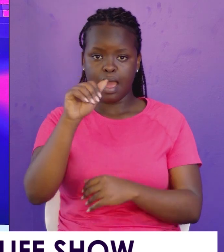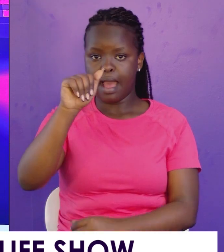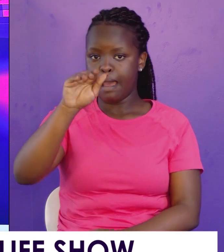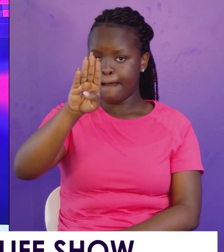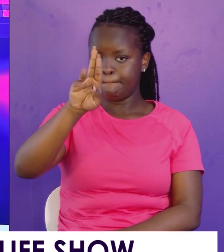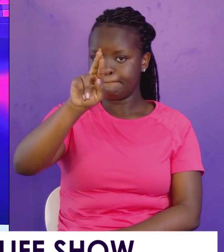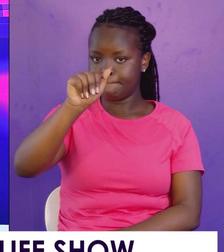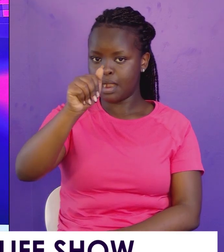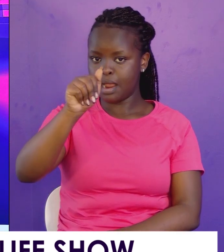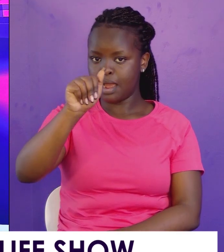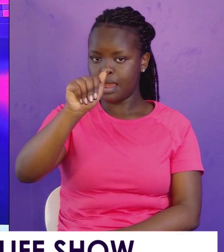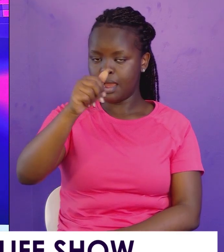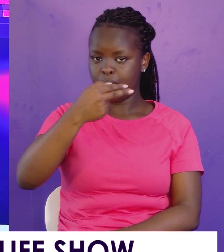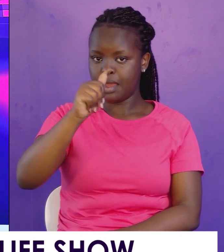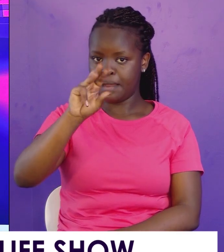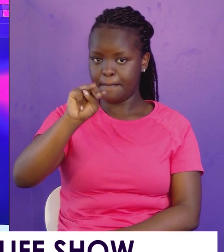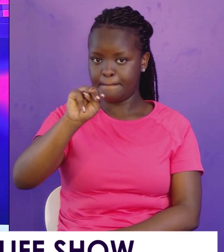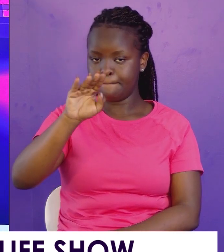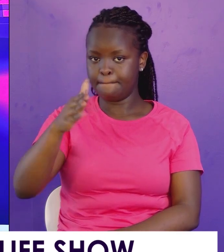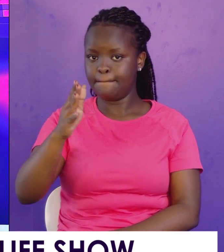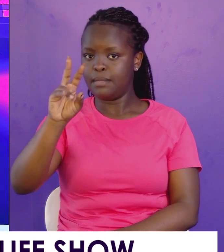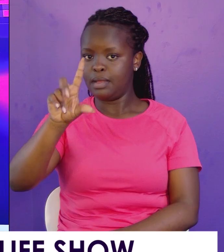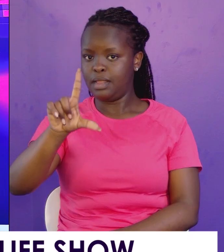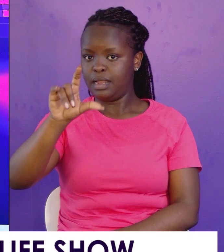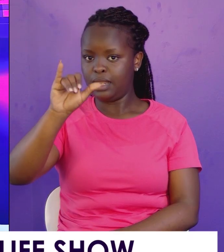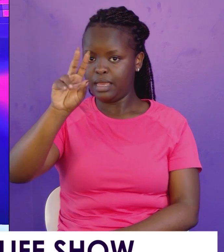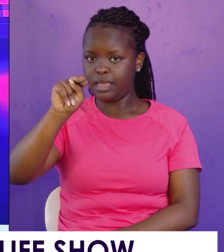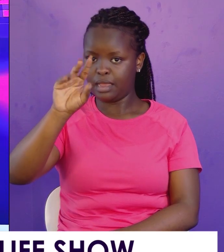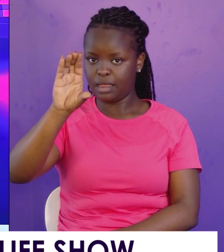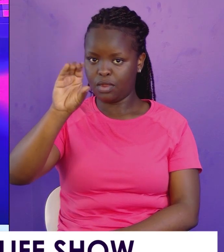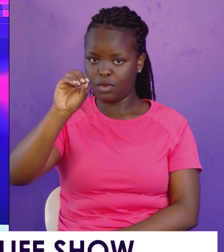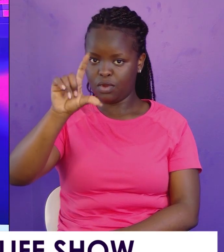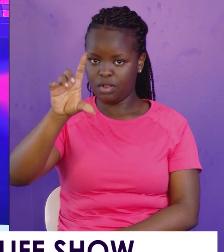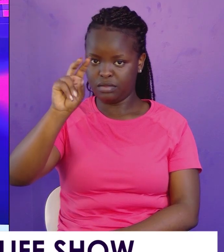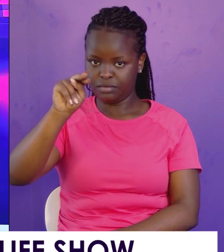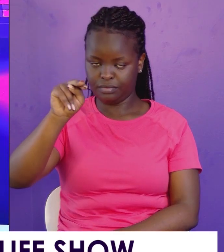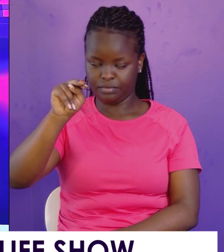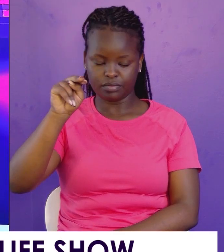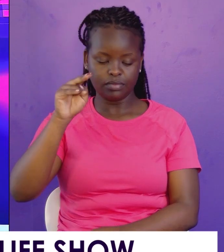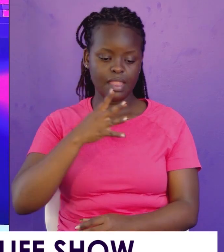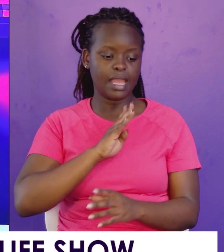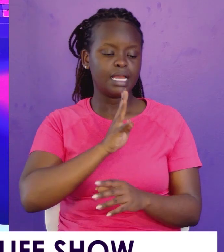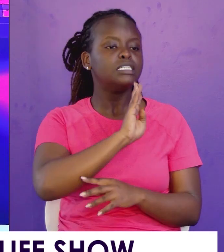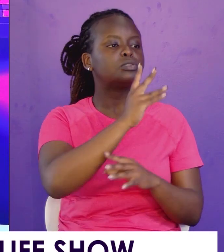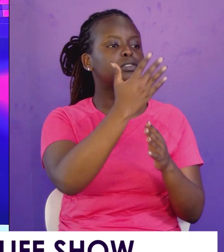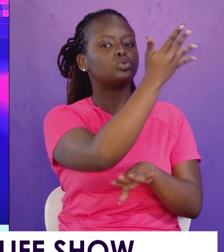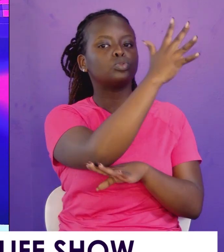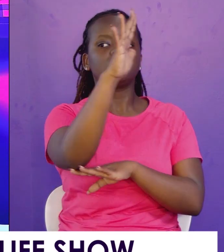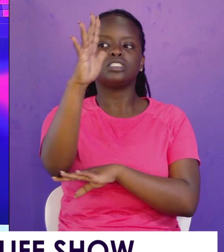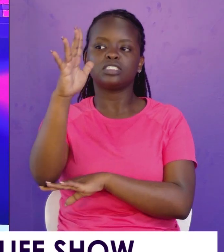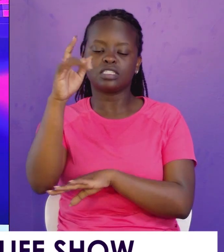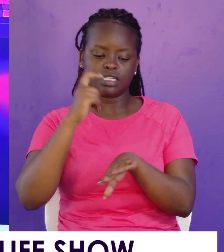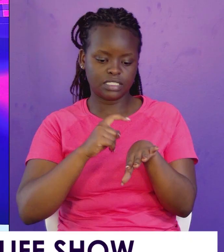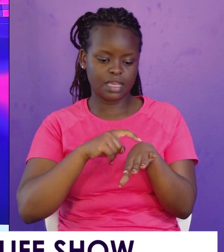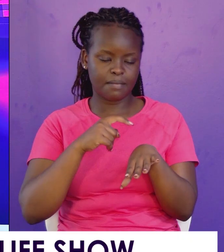Lincoln. People said that he used to go and give speeches to trees. Okay. So when he gives a speech to you guys, he has taken a lot